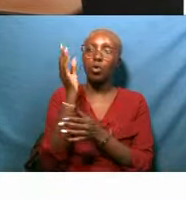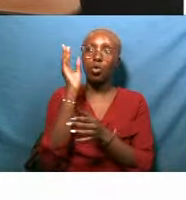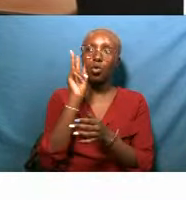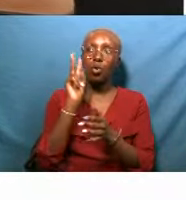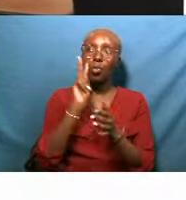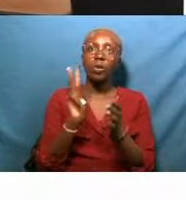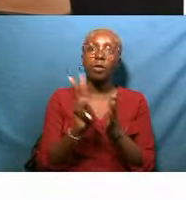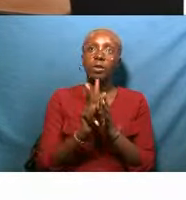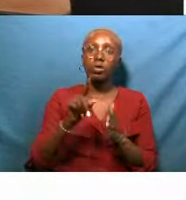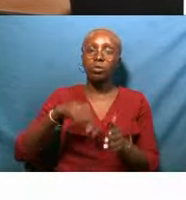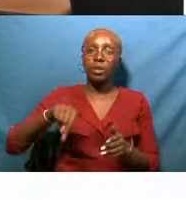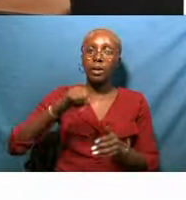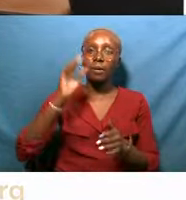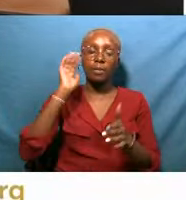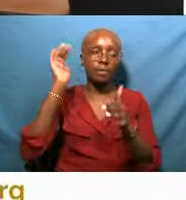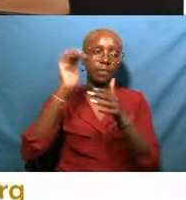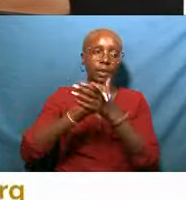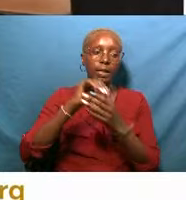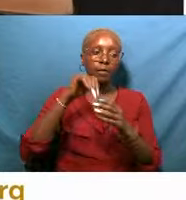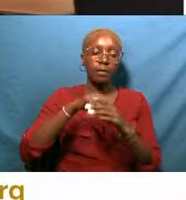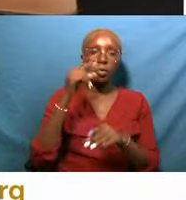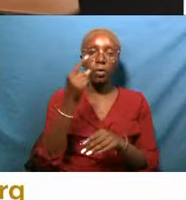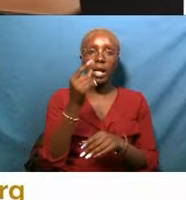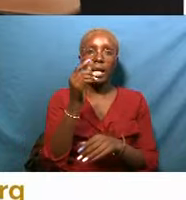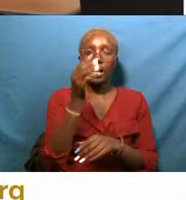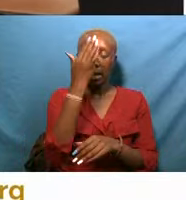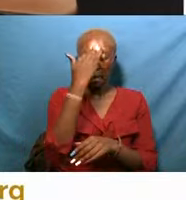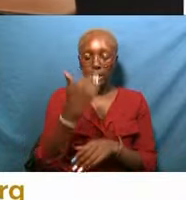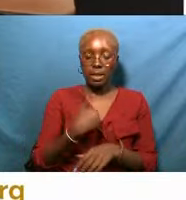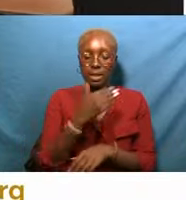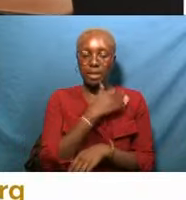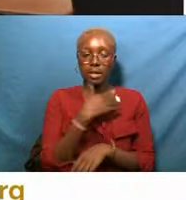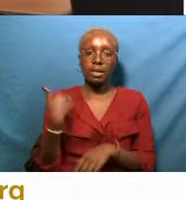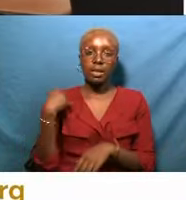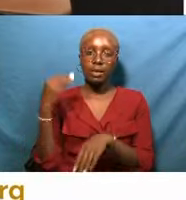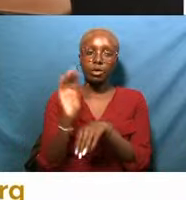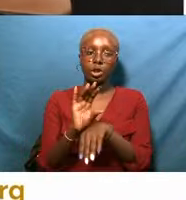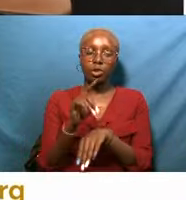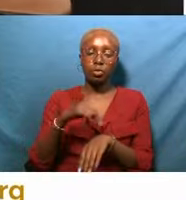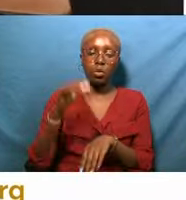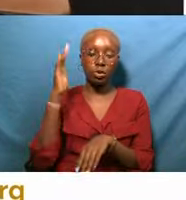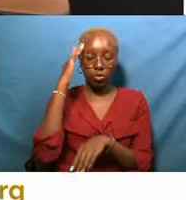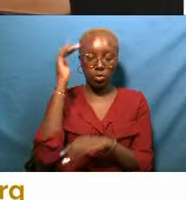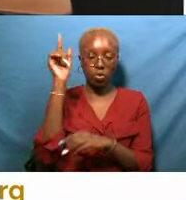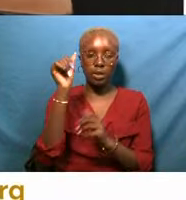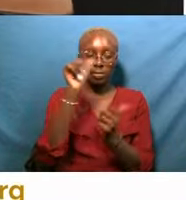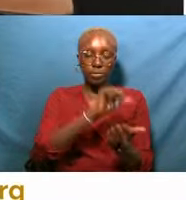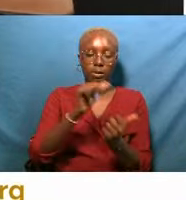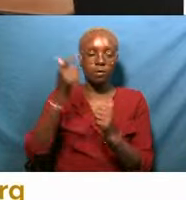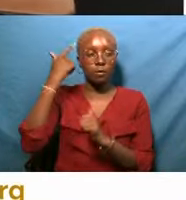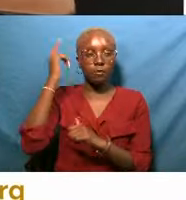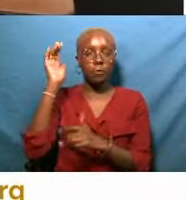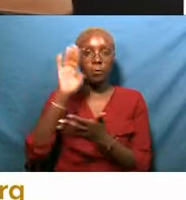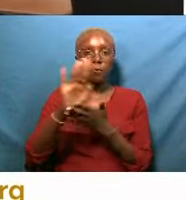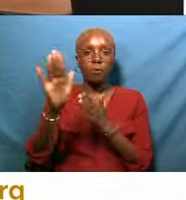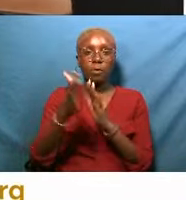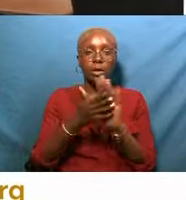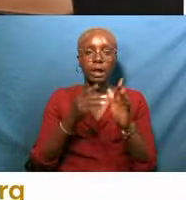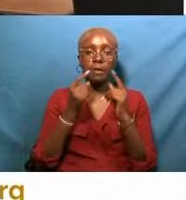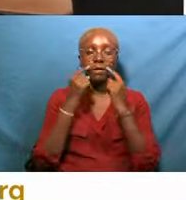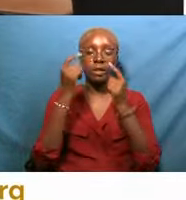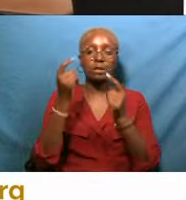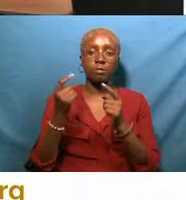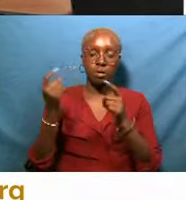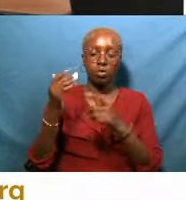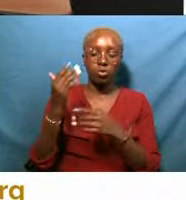in one holy Catholic Apostolic Church. We acknowledge one baptism for the forgiveness of sins. We look for